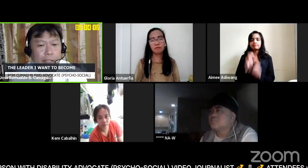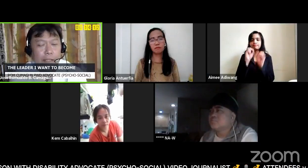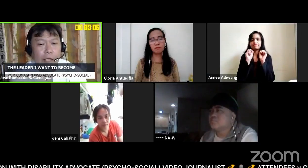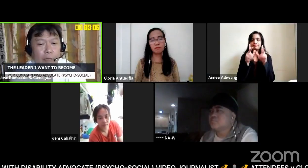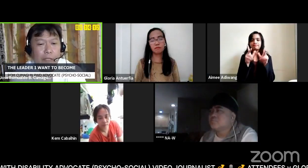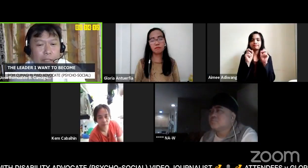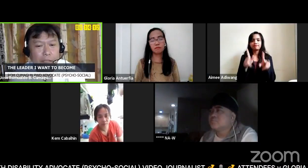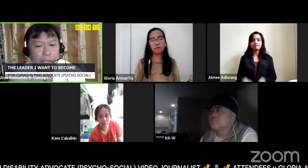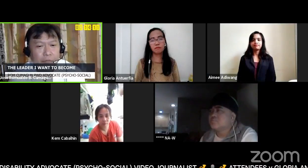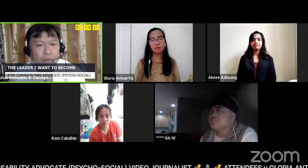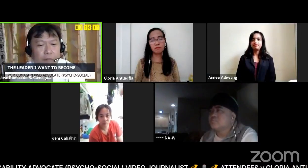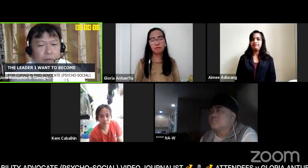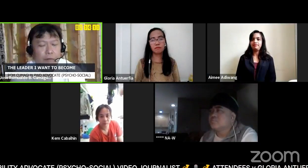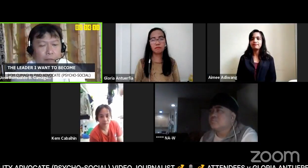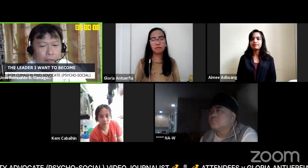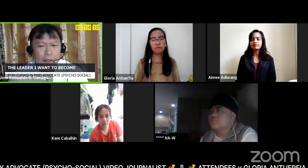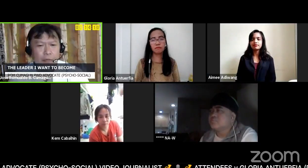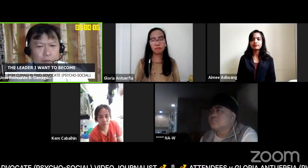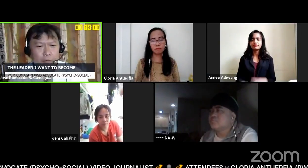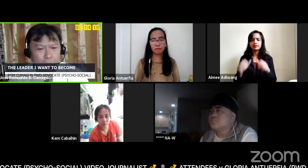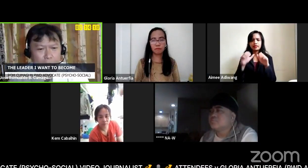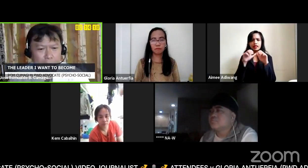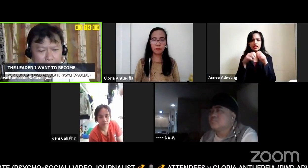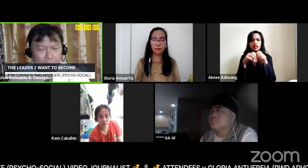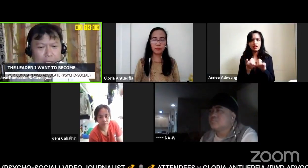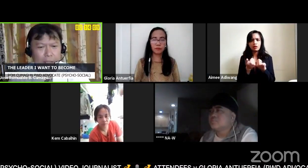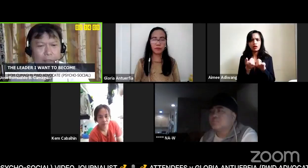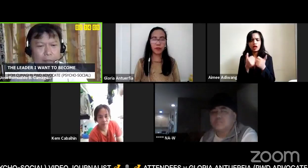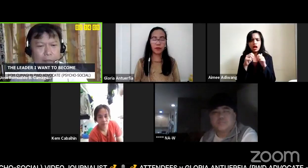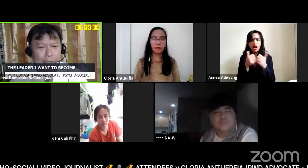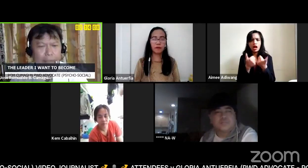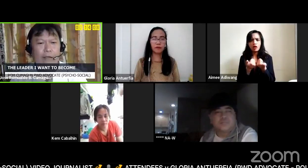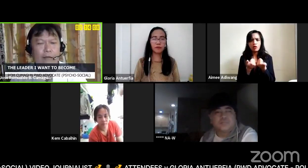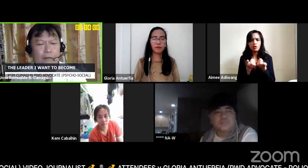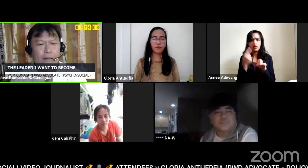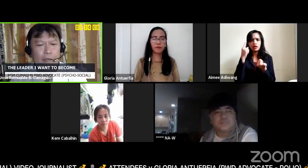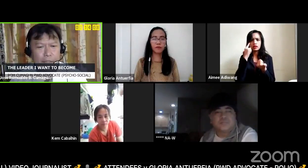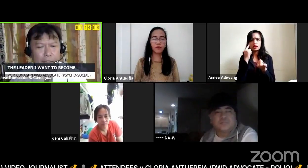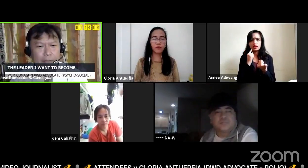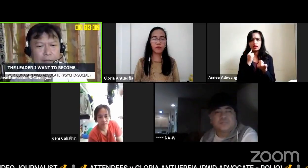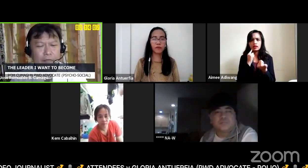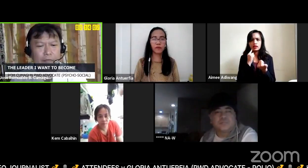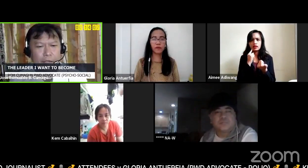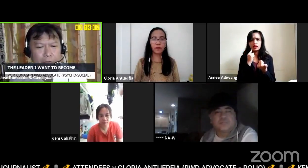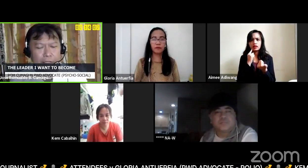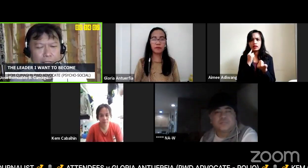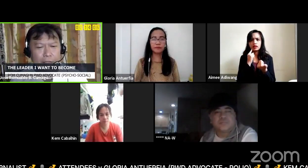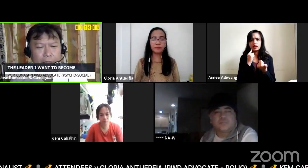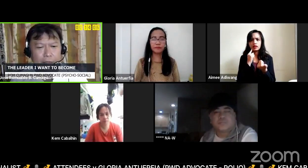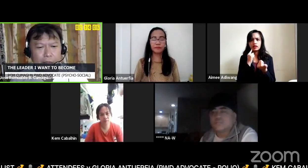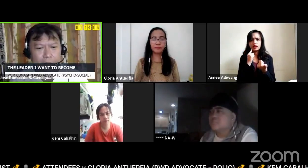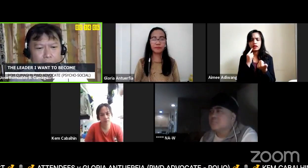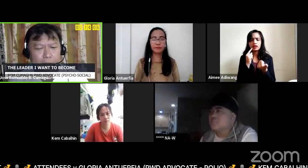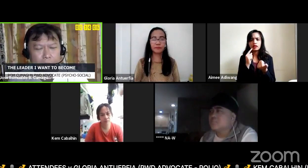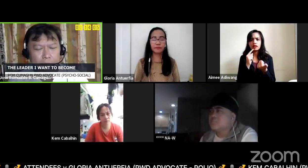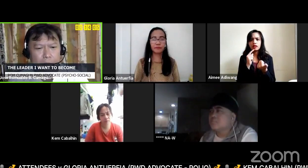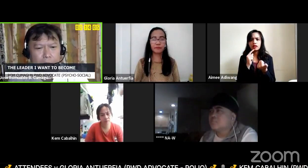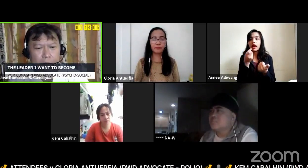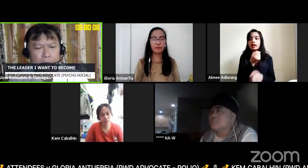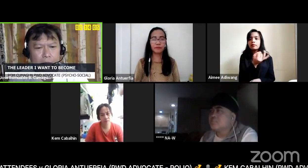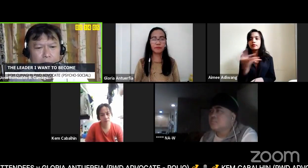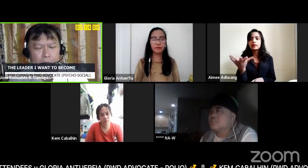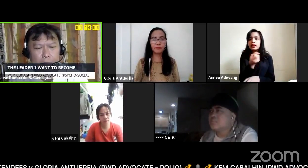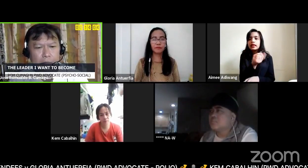So how many deaf are you in a way leading? How many deaf are you leading?